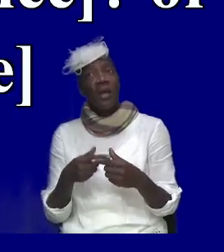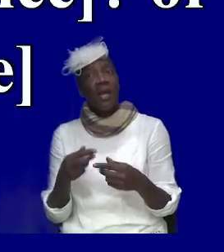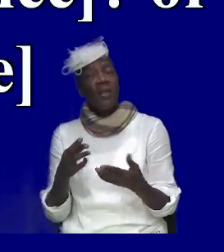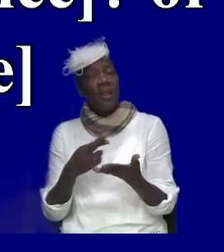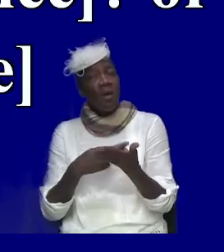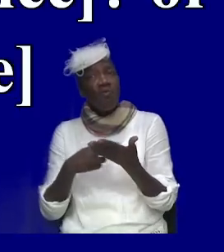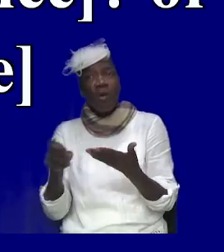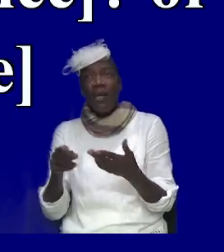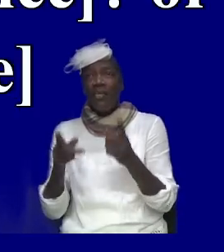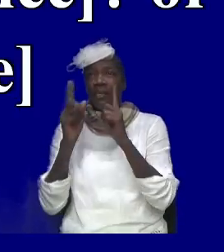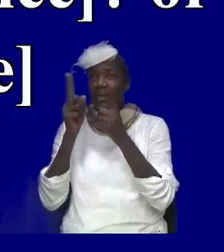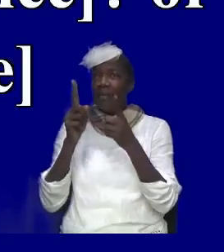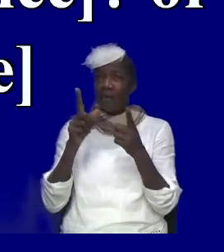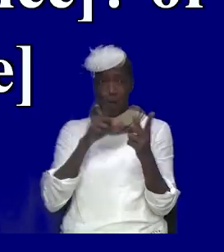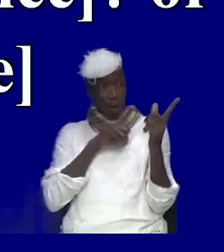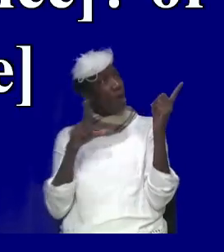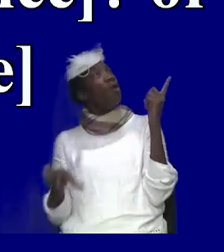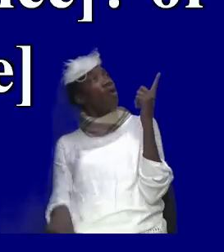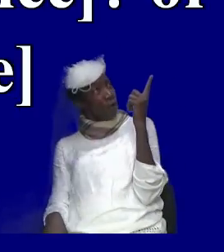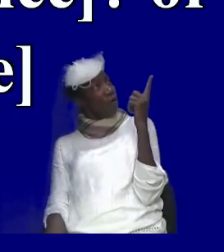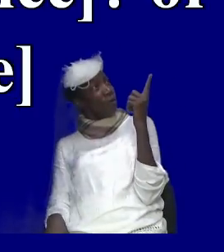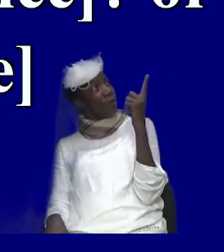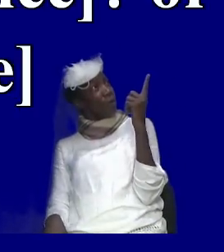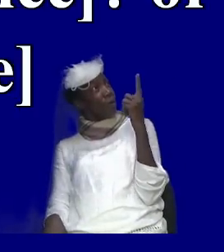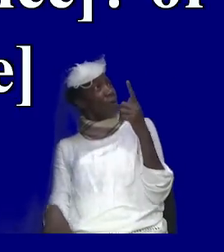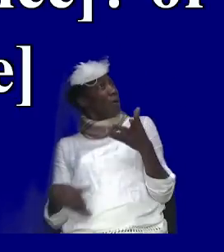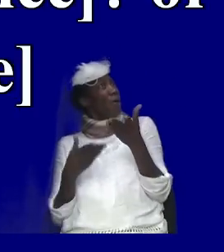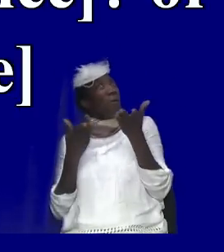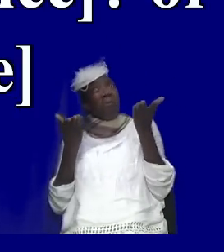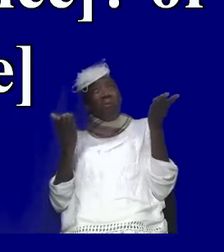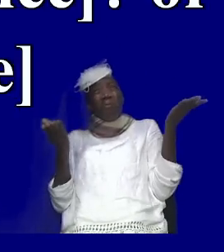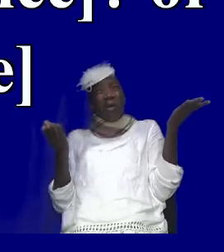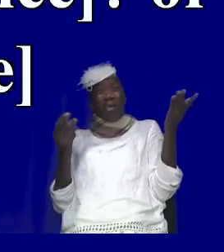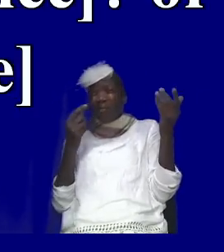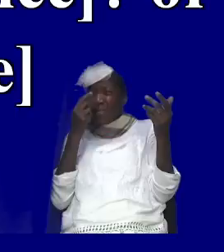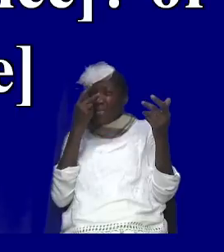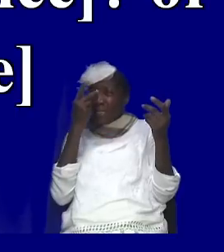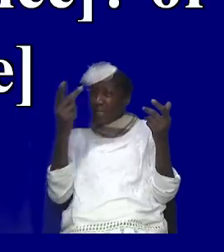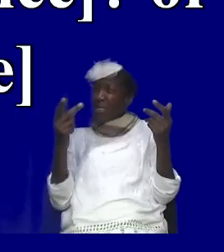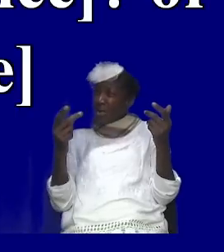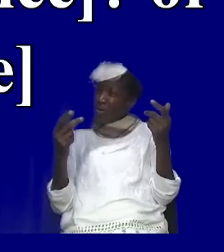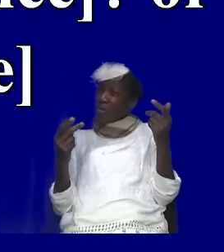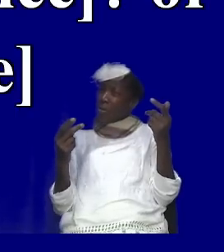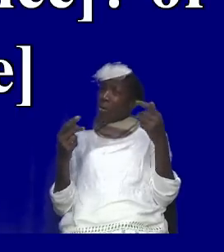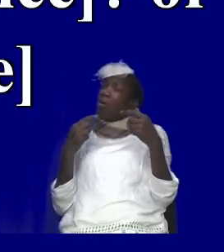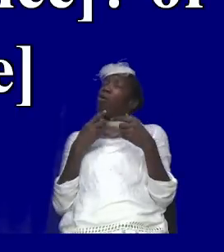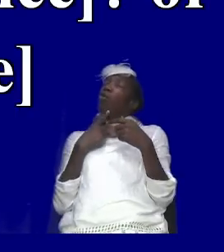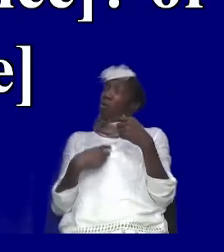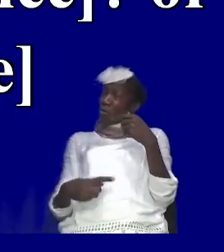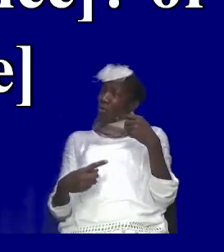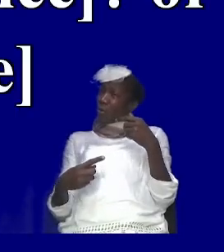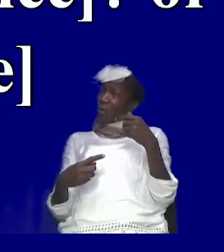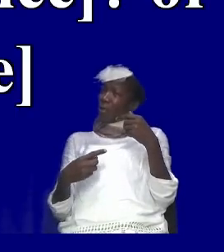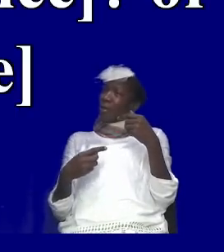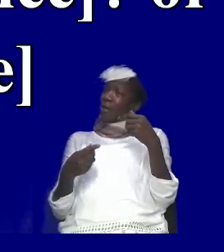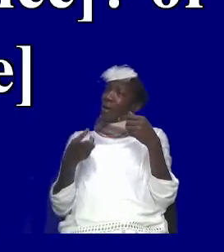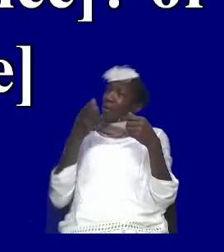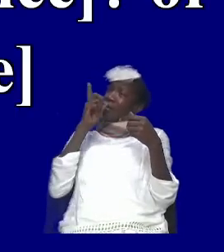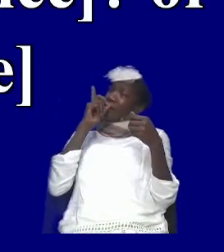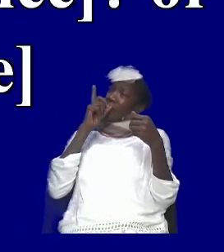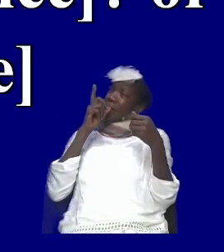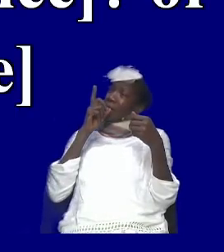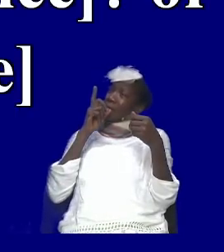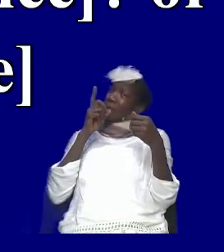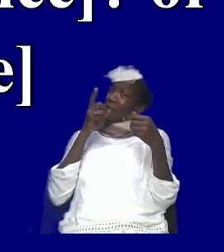righteous answer him, saying, Lord, when saw we thee an hungered and fed thee, or thirsty